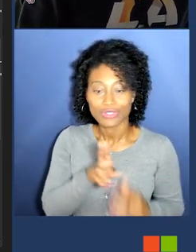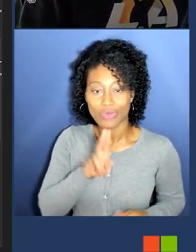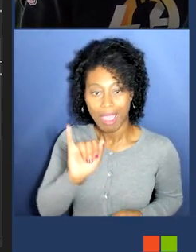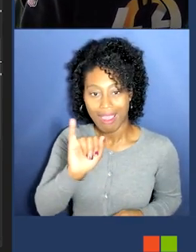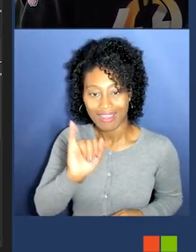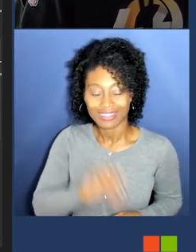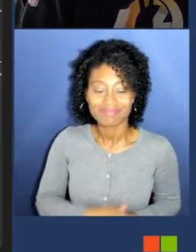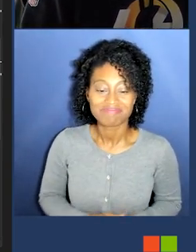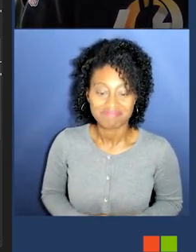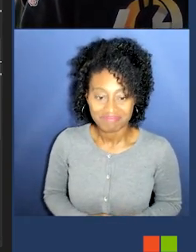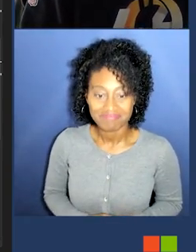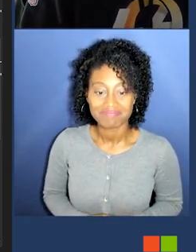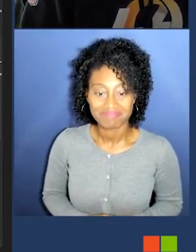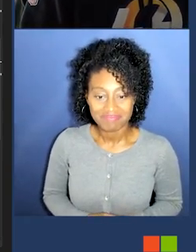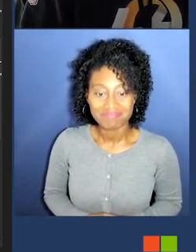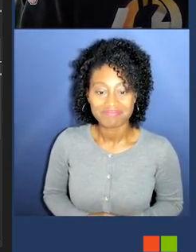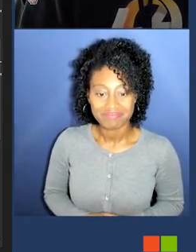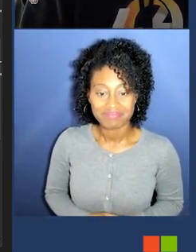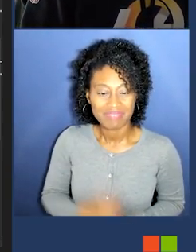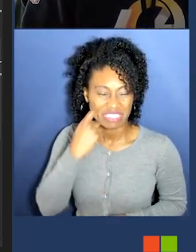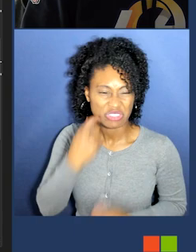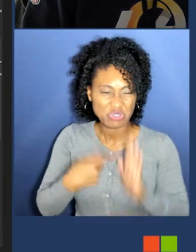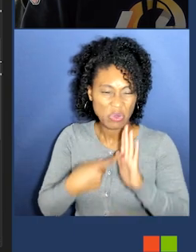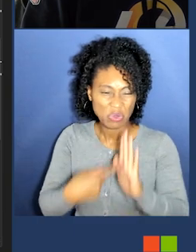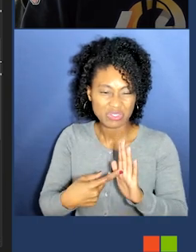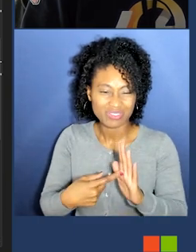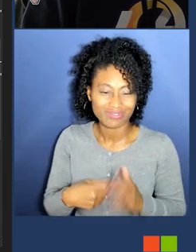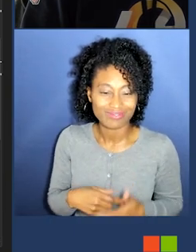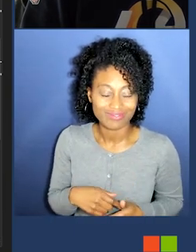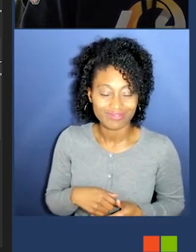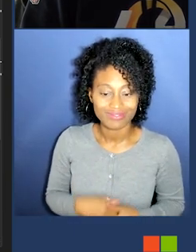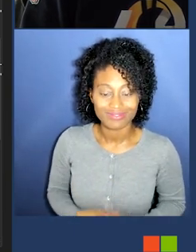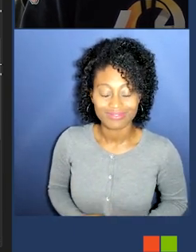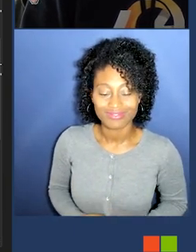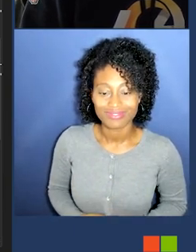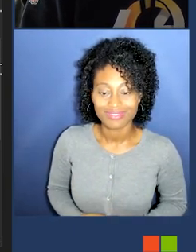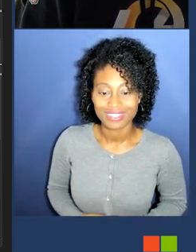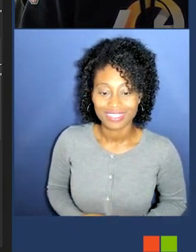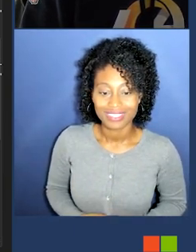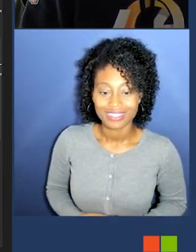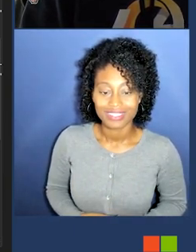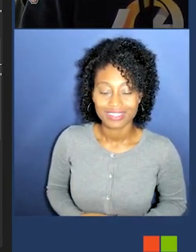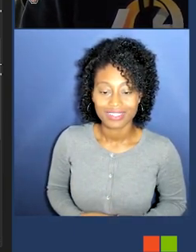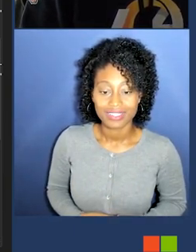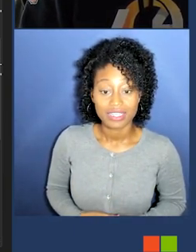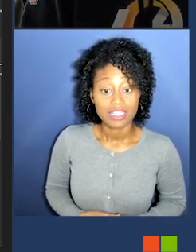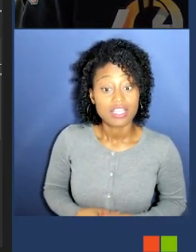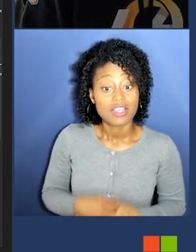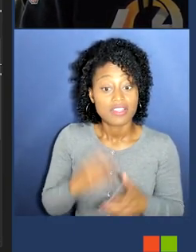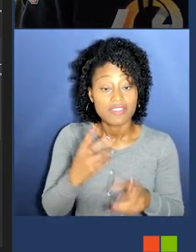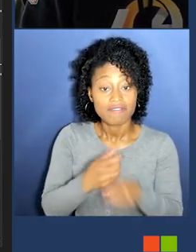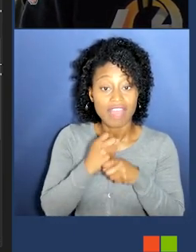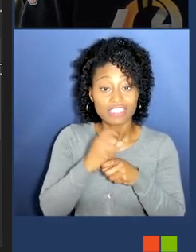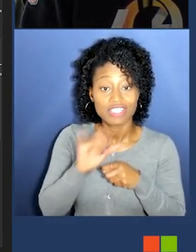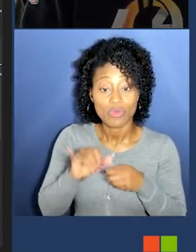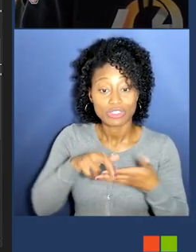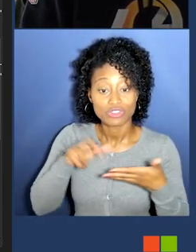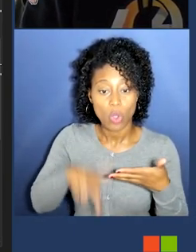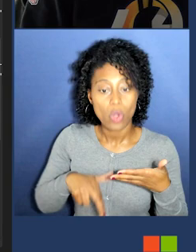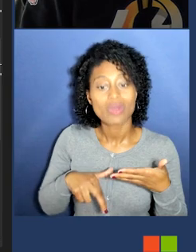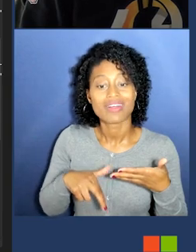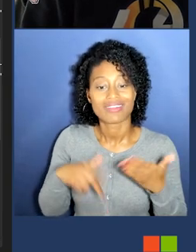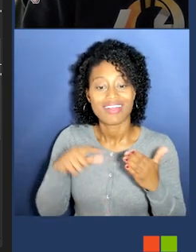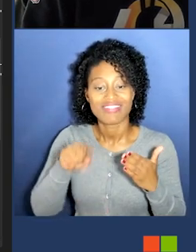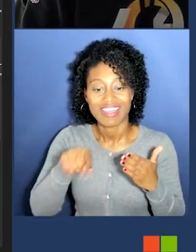API that I just showed you, and fetch the result. And this is the list of matches that